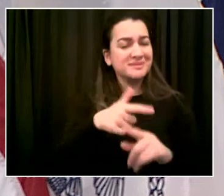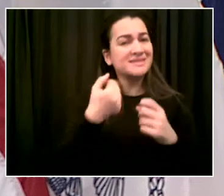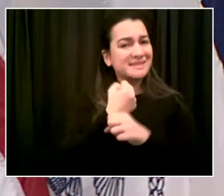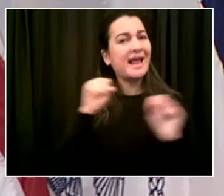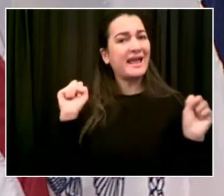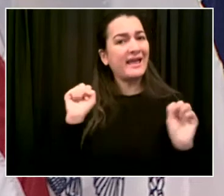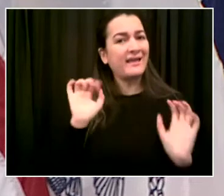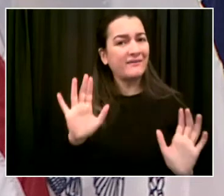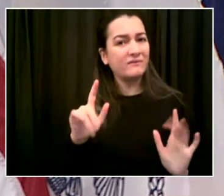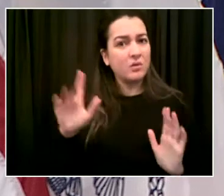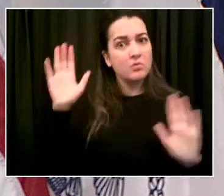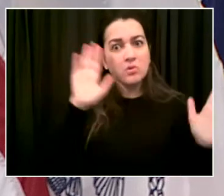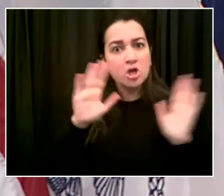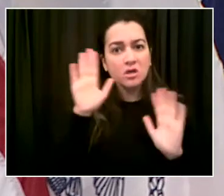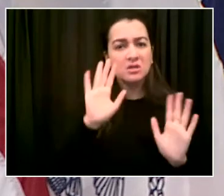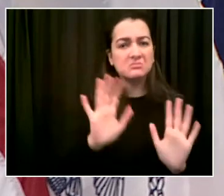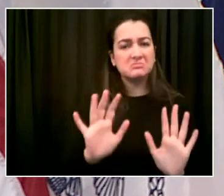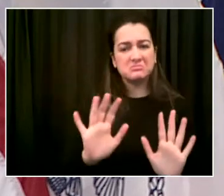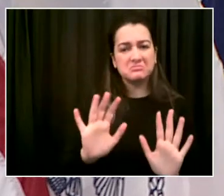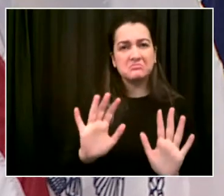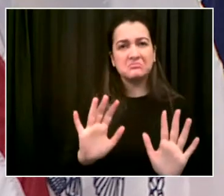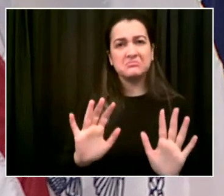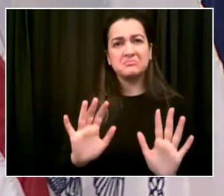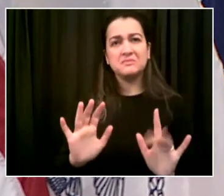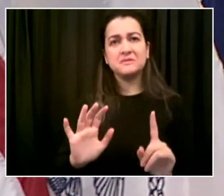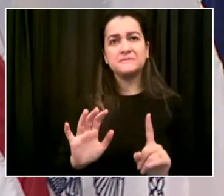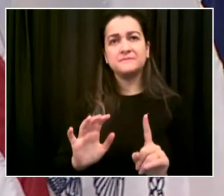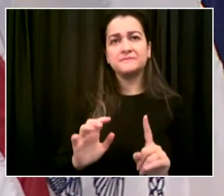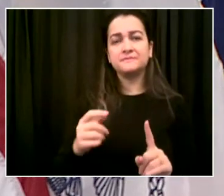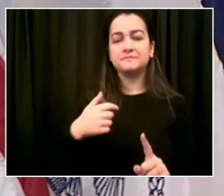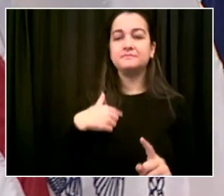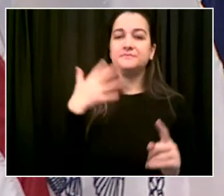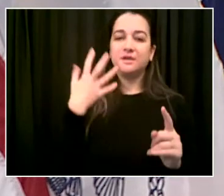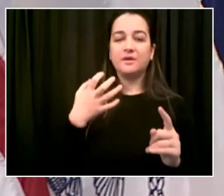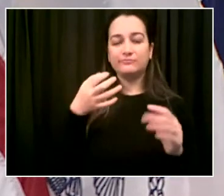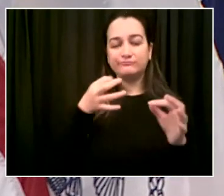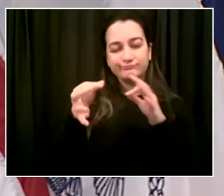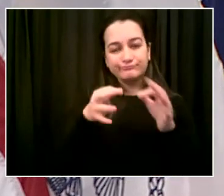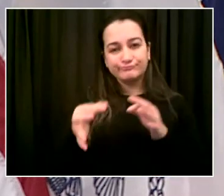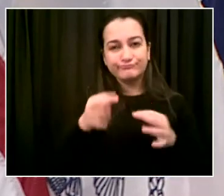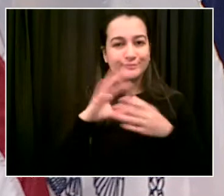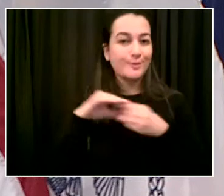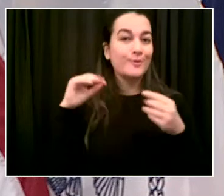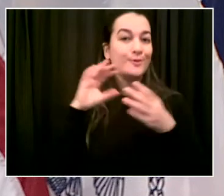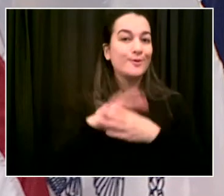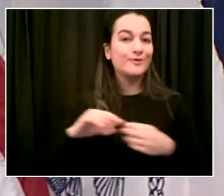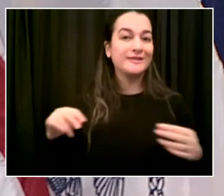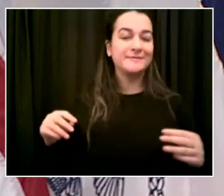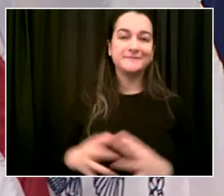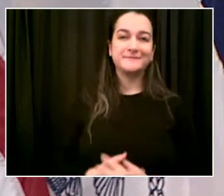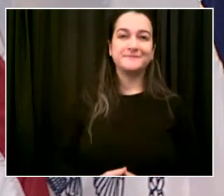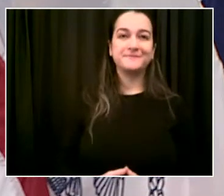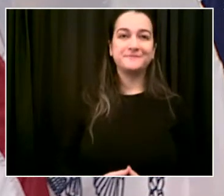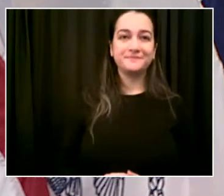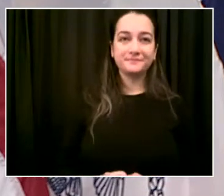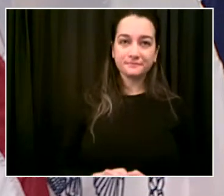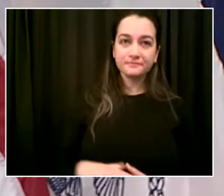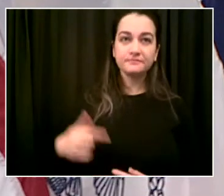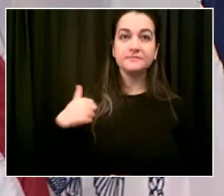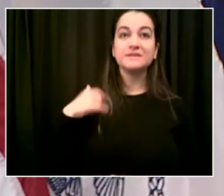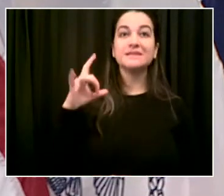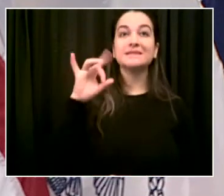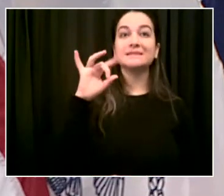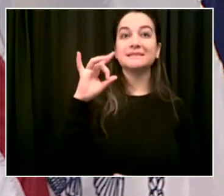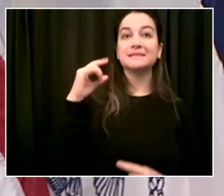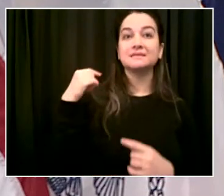clearer. The story is when I went out to Hillcrest High School in Queens, one of the